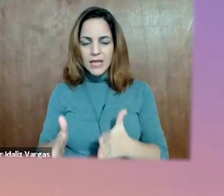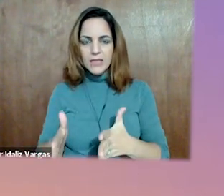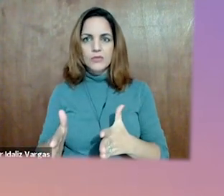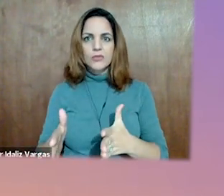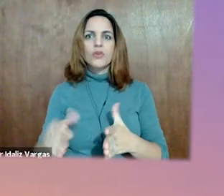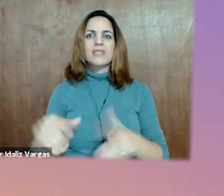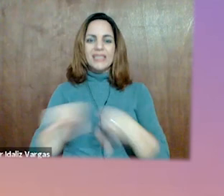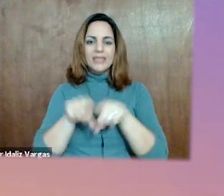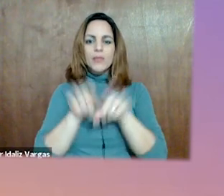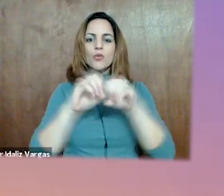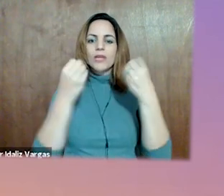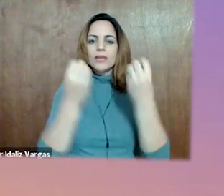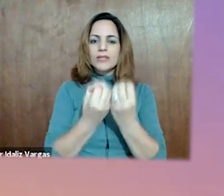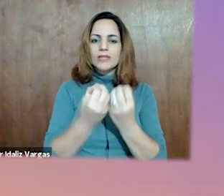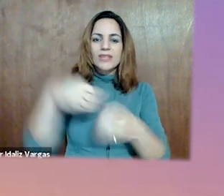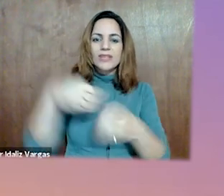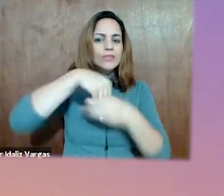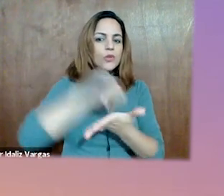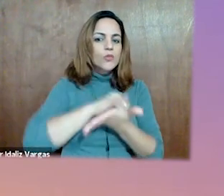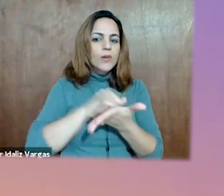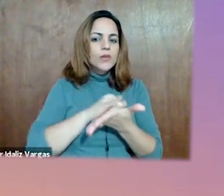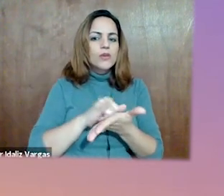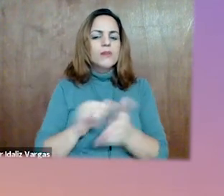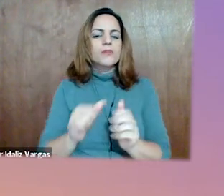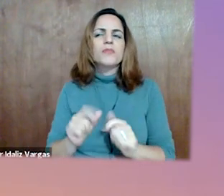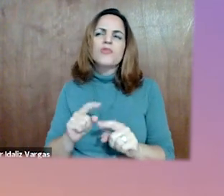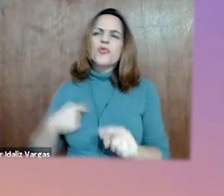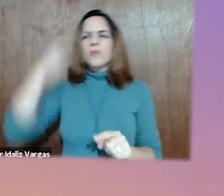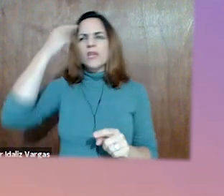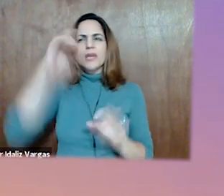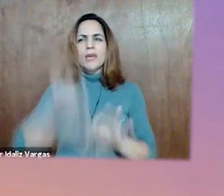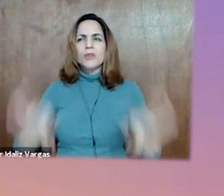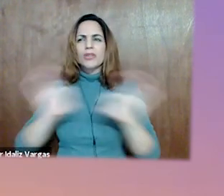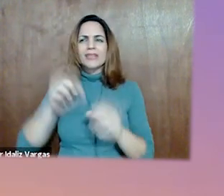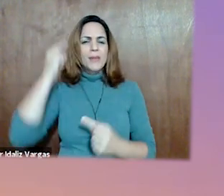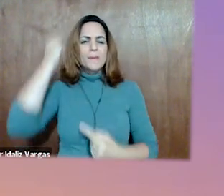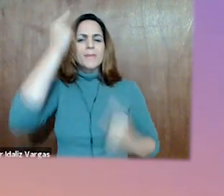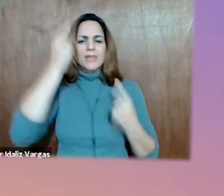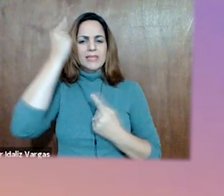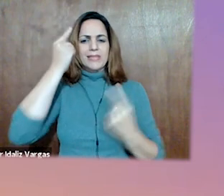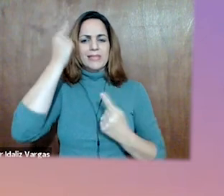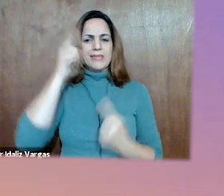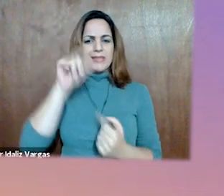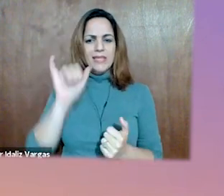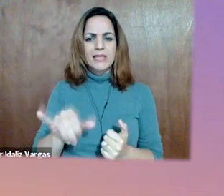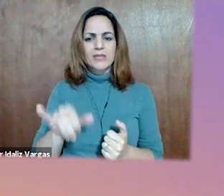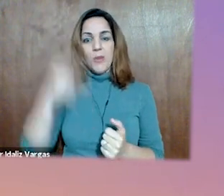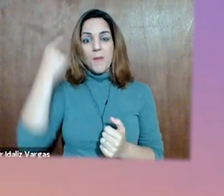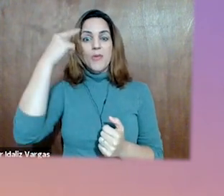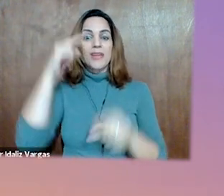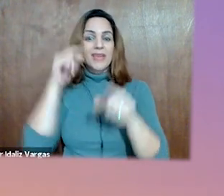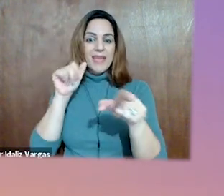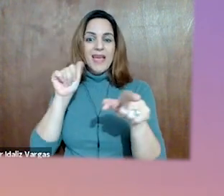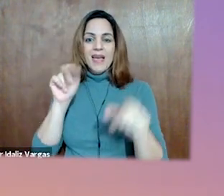upon because I think as some of Ana Irma's reflections speak to this as well, this idea